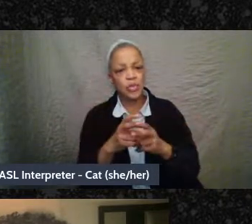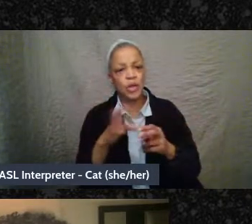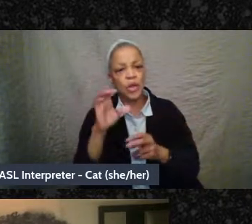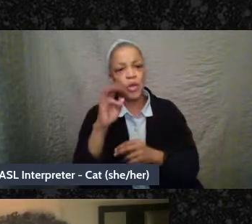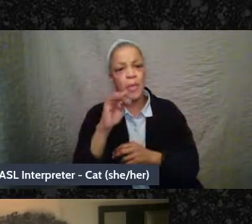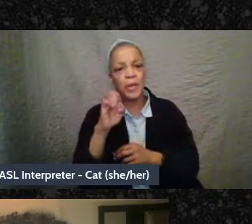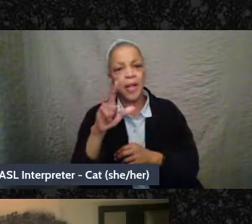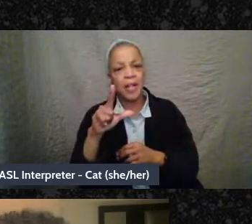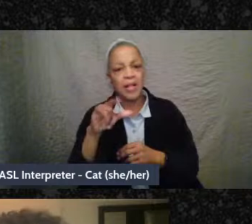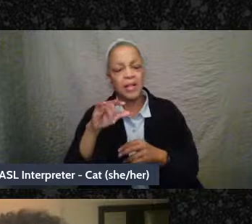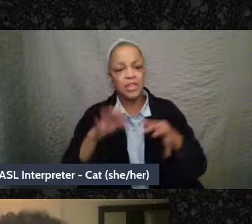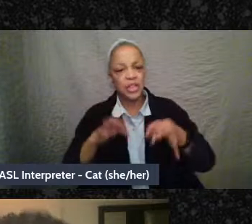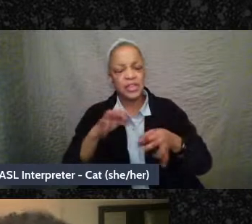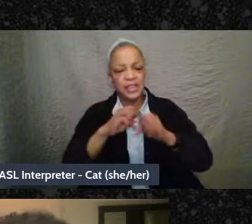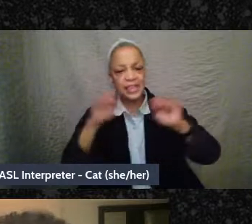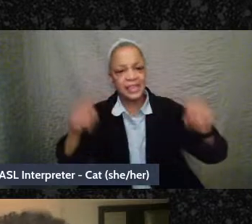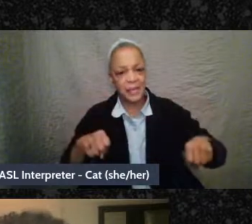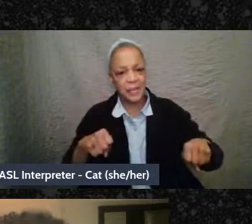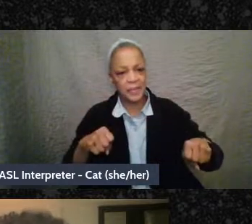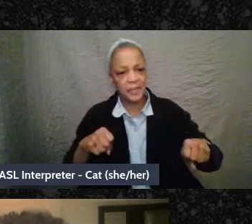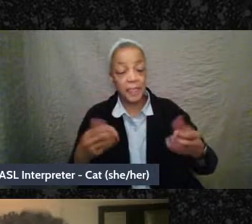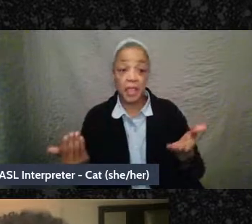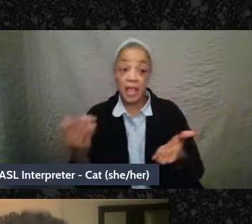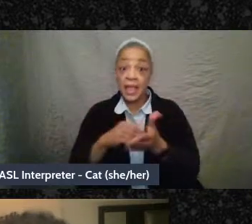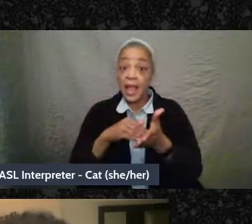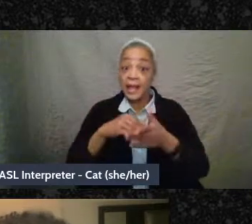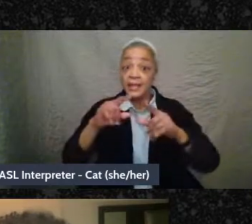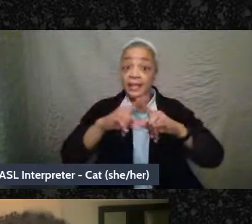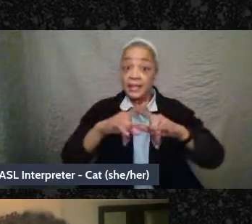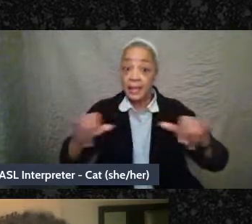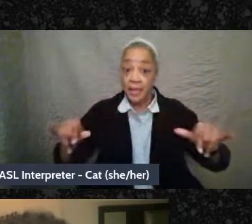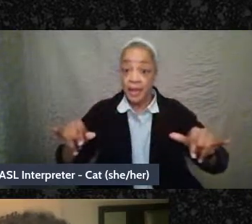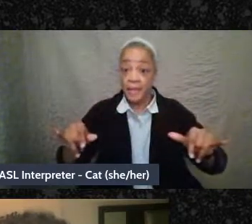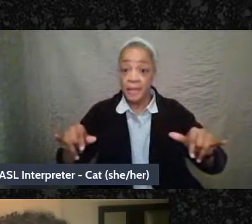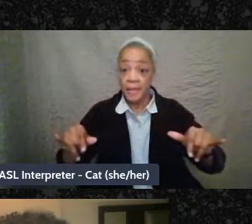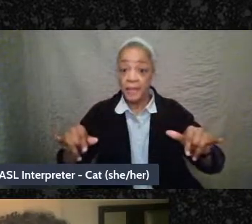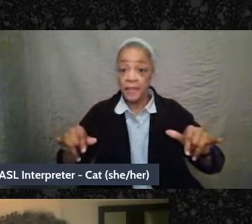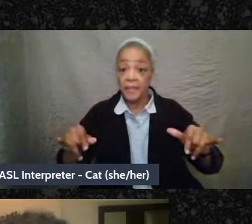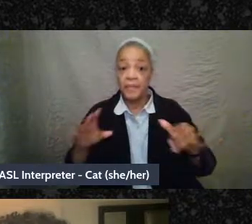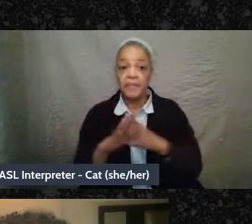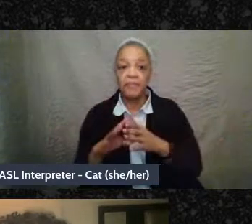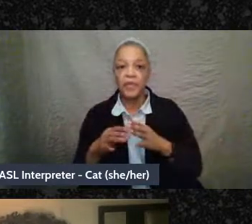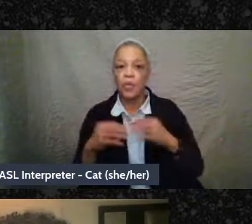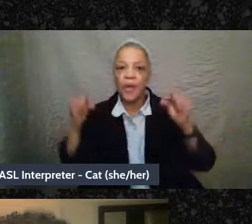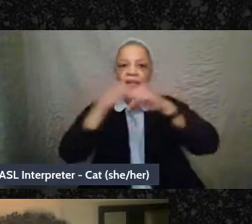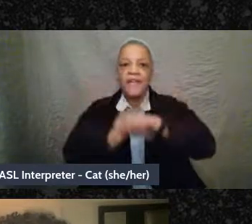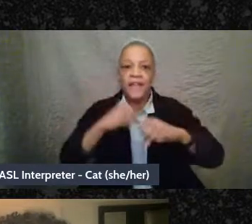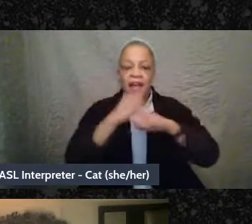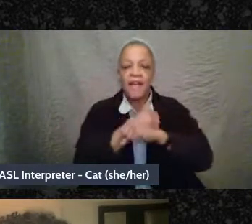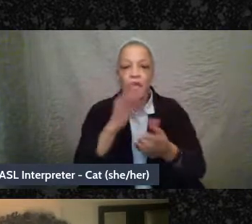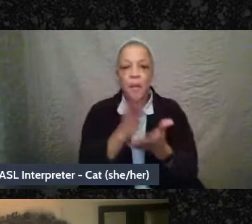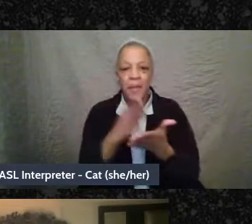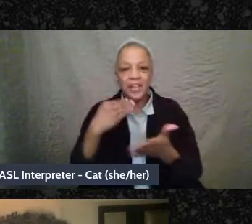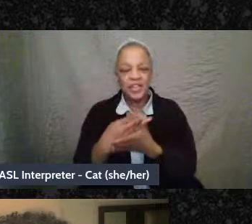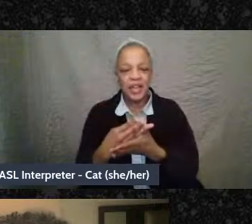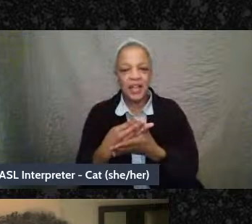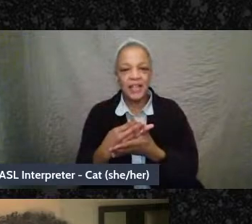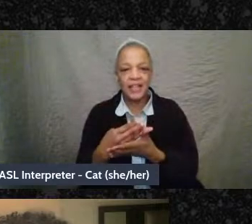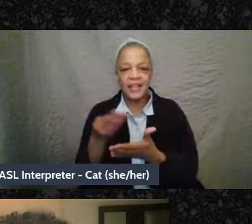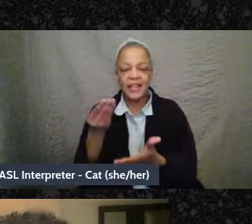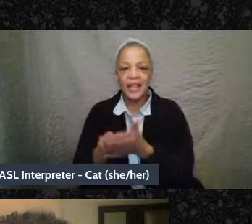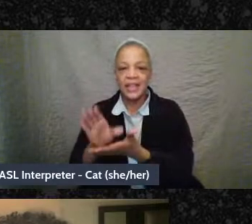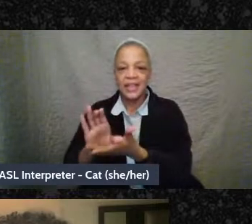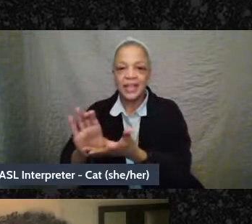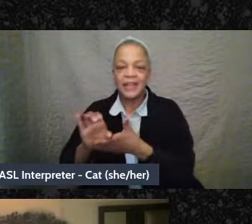they're driving them. And then again, at the same time, fight for a people's budget that defunds the courts, cops,